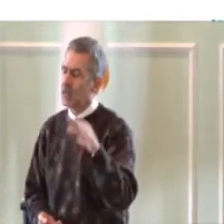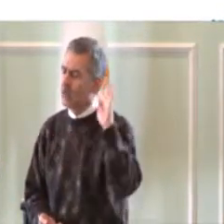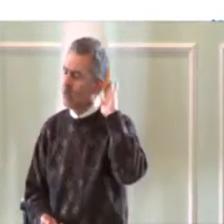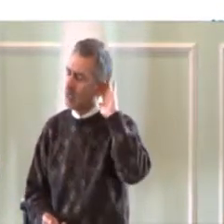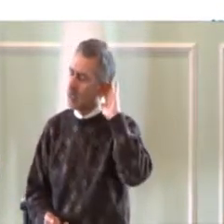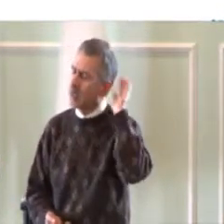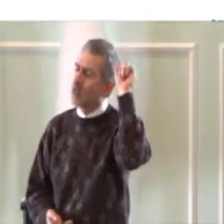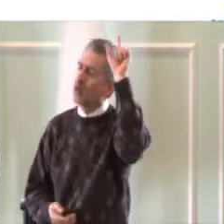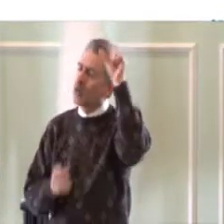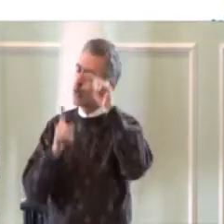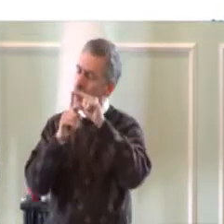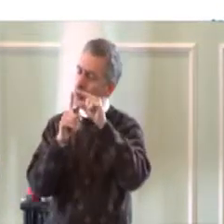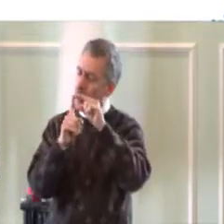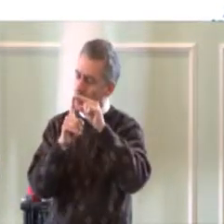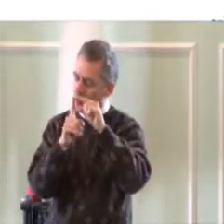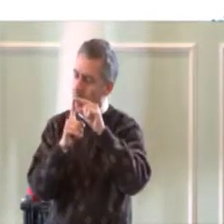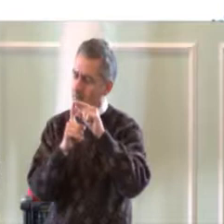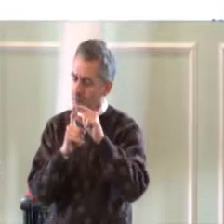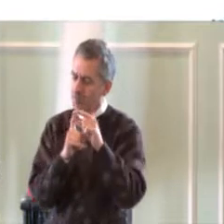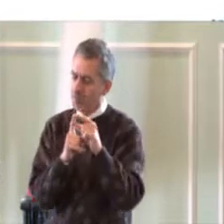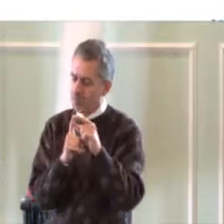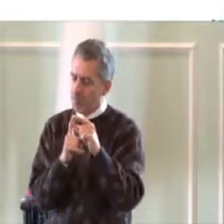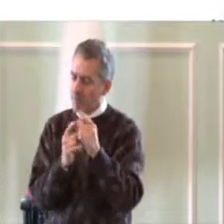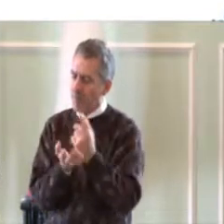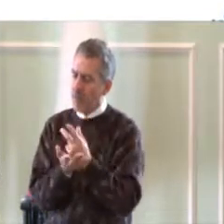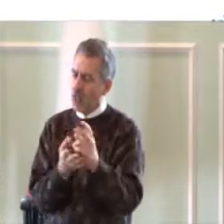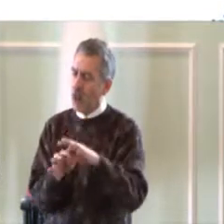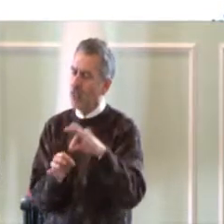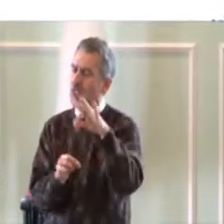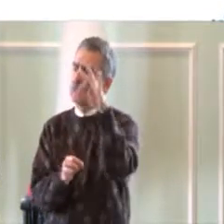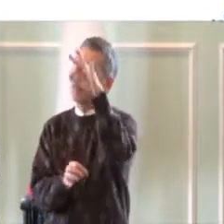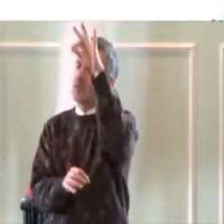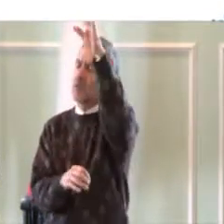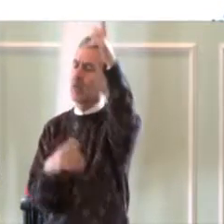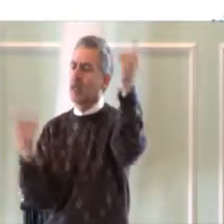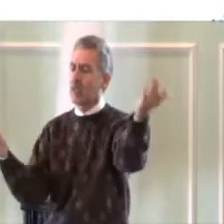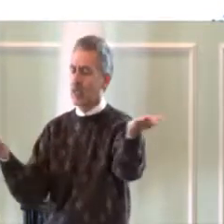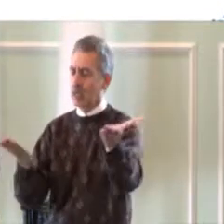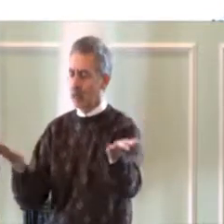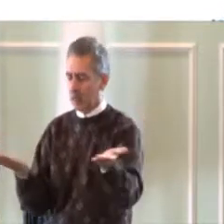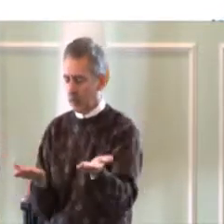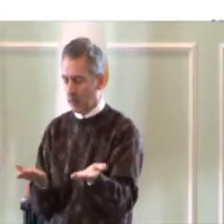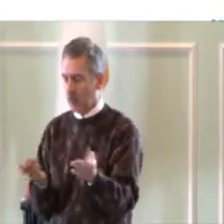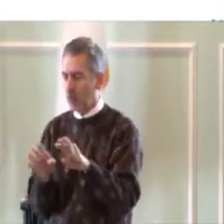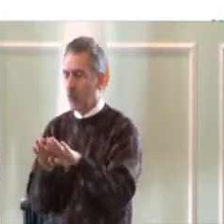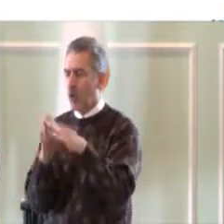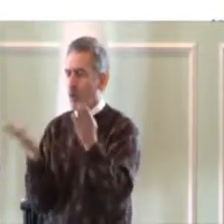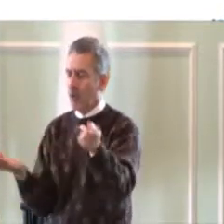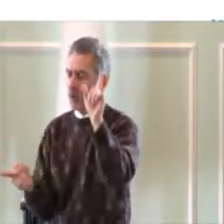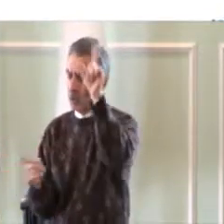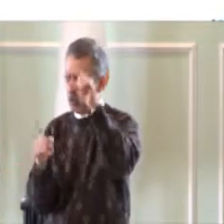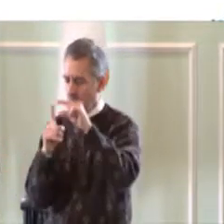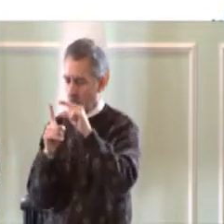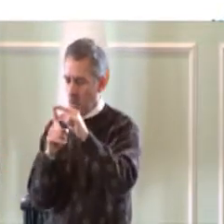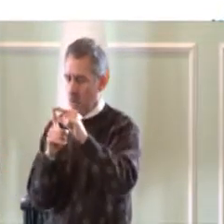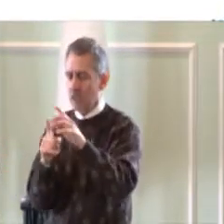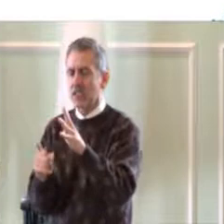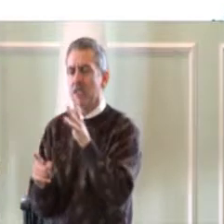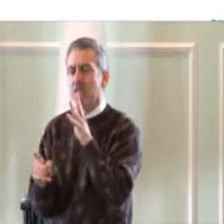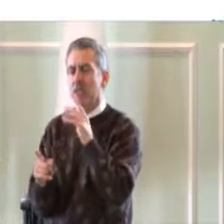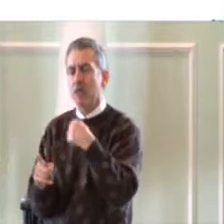your word. We pray for the Holy Spirit to be here with us, Lord. As we open your word, may you speak to